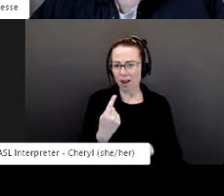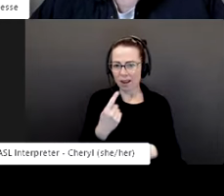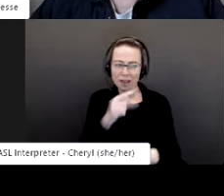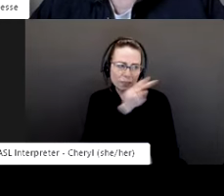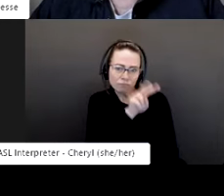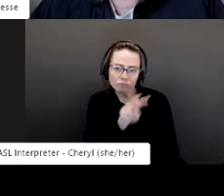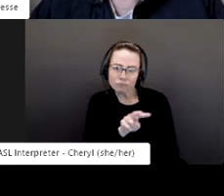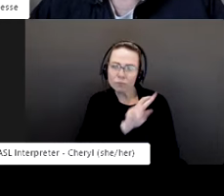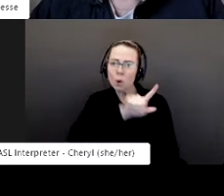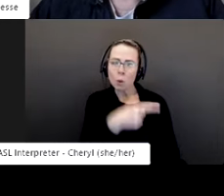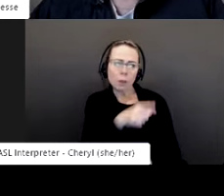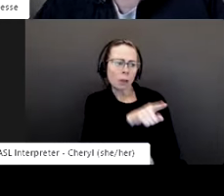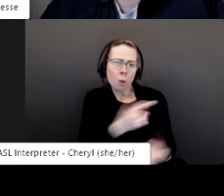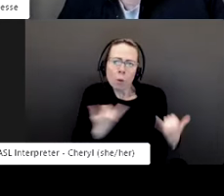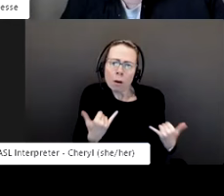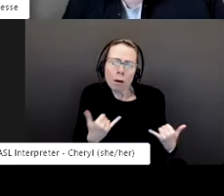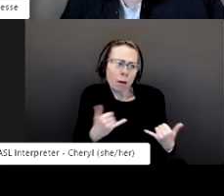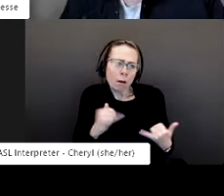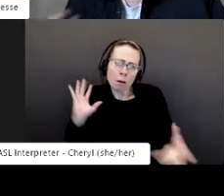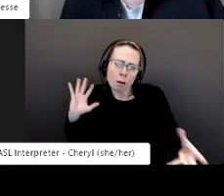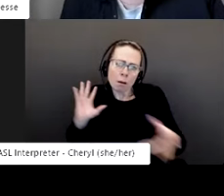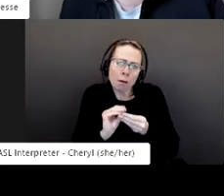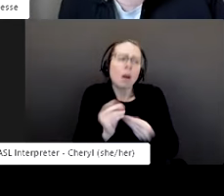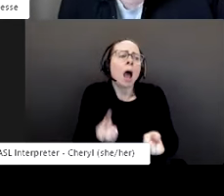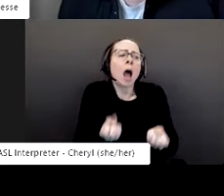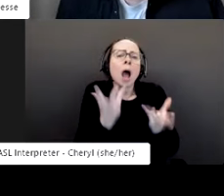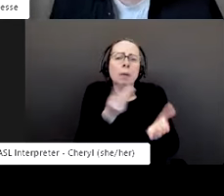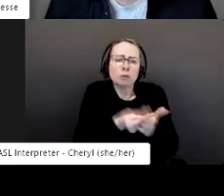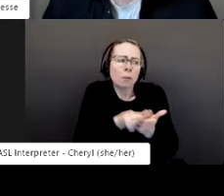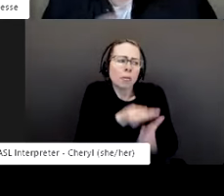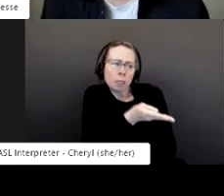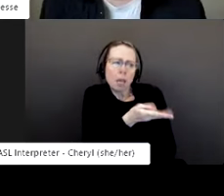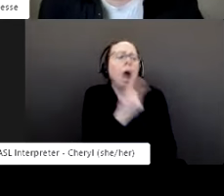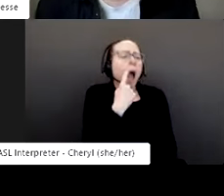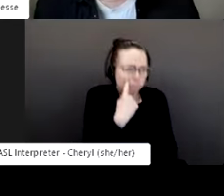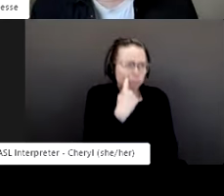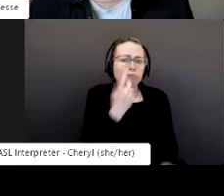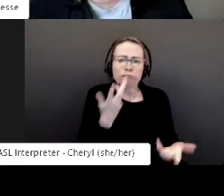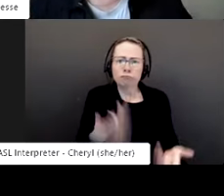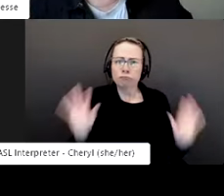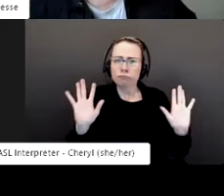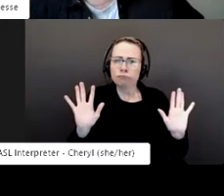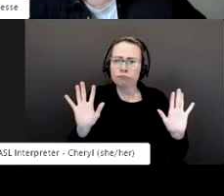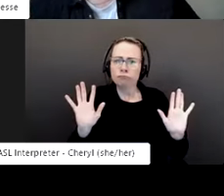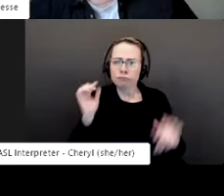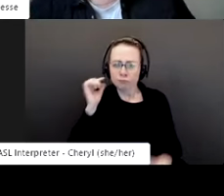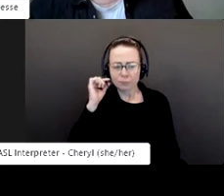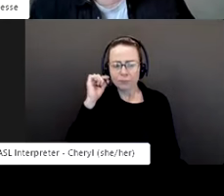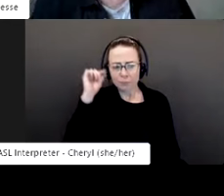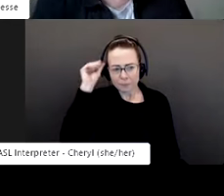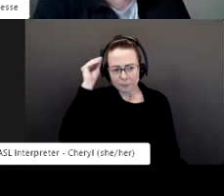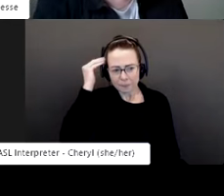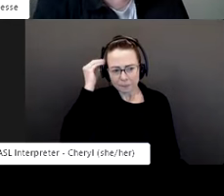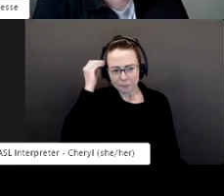a balance update or reprint your statement, but you couldn't do that much. And those days are long gone, because now you can not only view